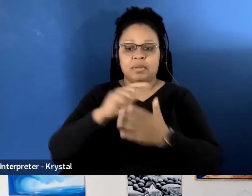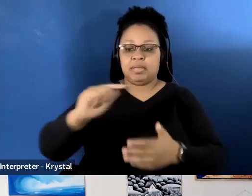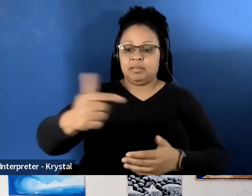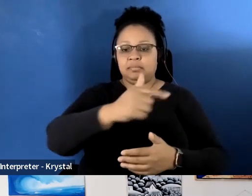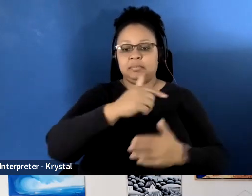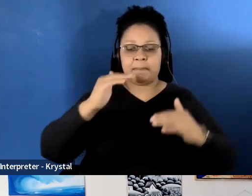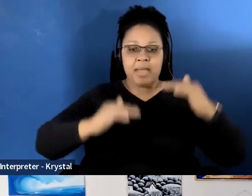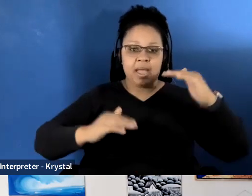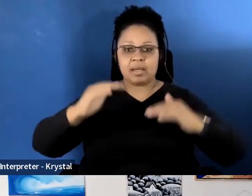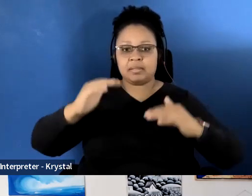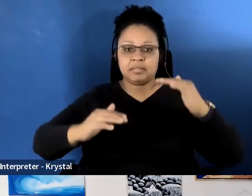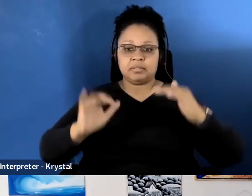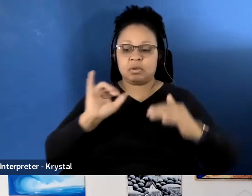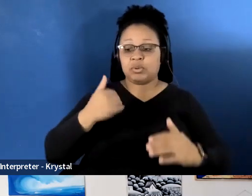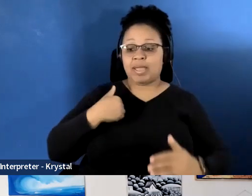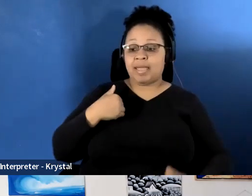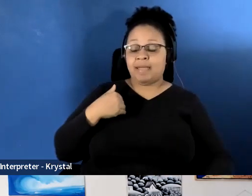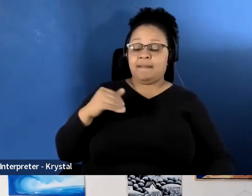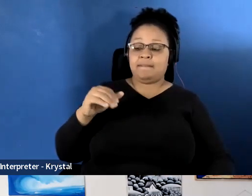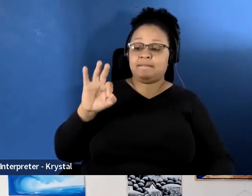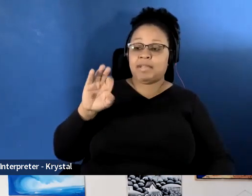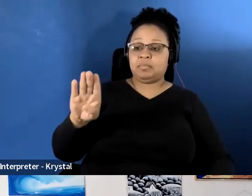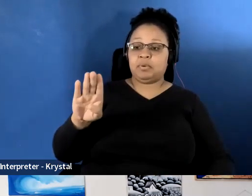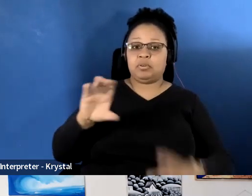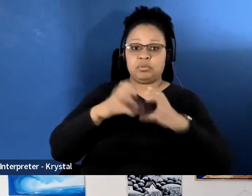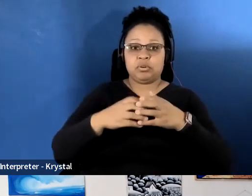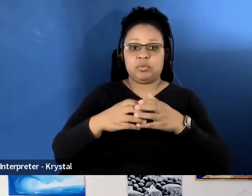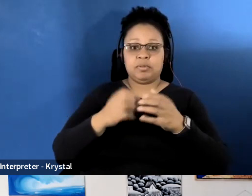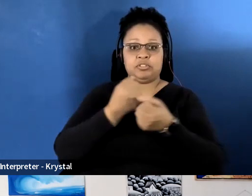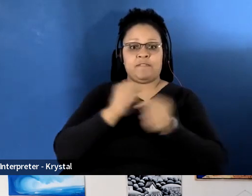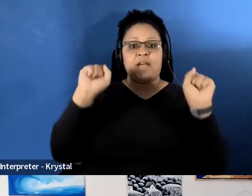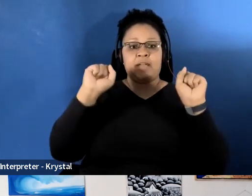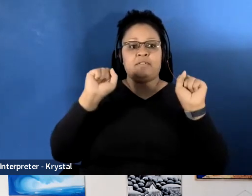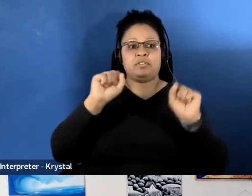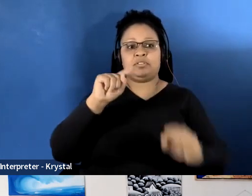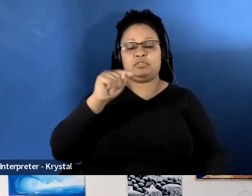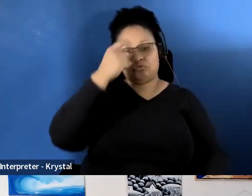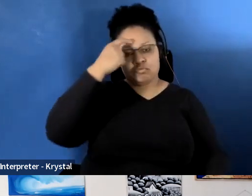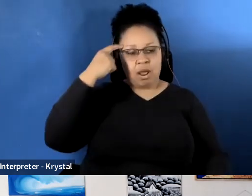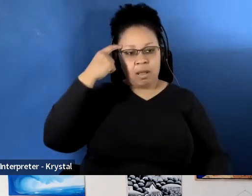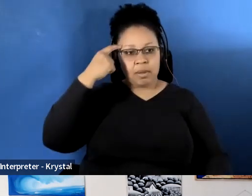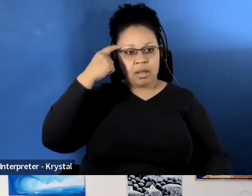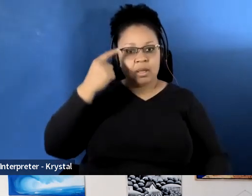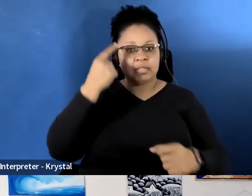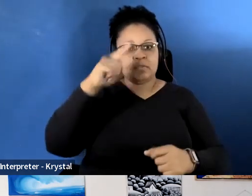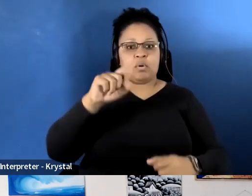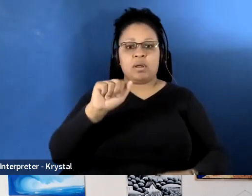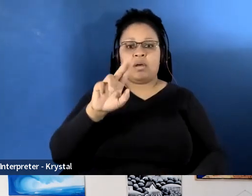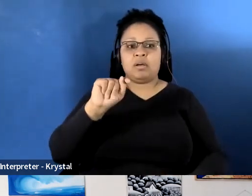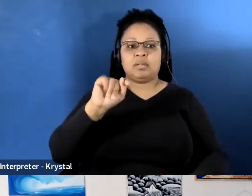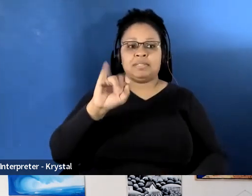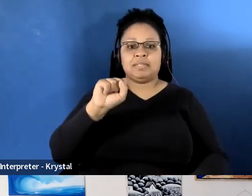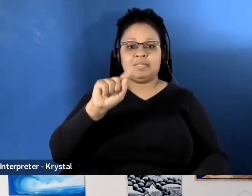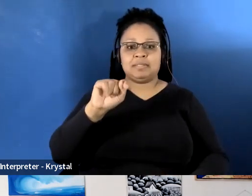a Facebook group for survivors of trauma. It's for autistic survivors of trauma, but I'd be happy to